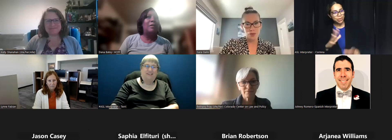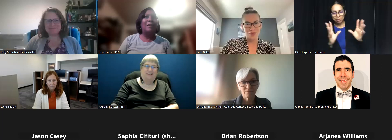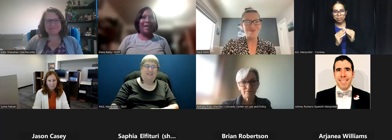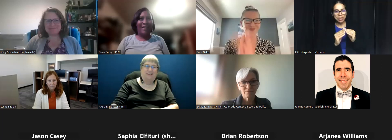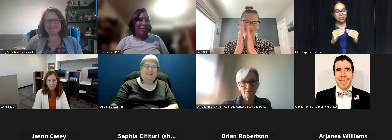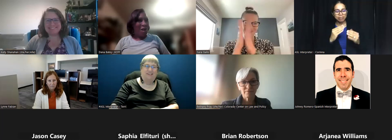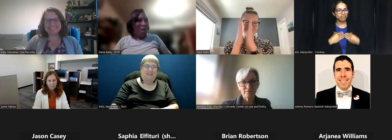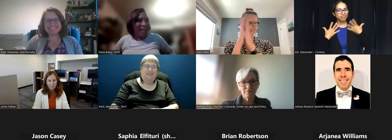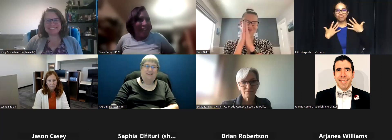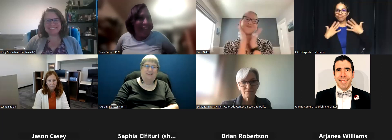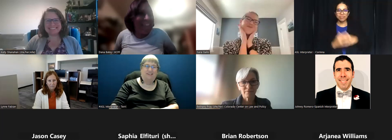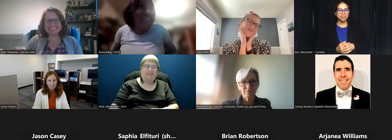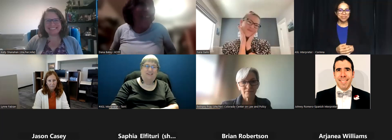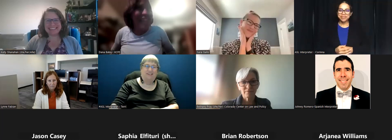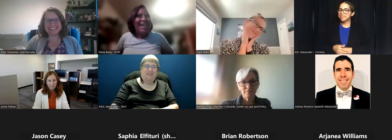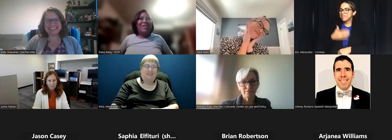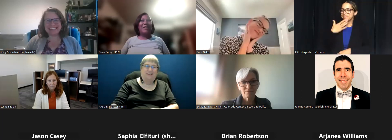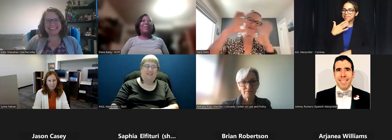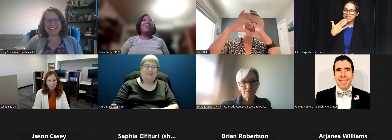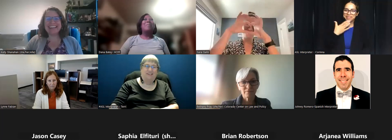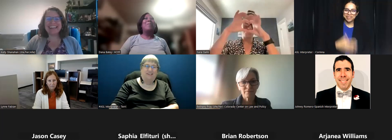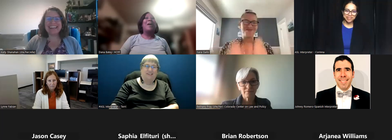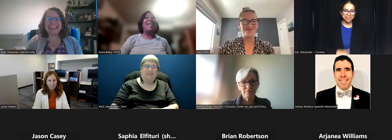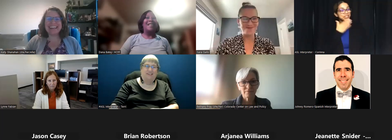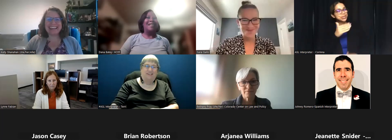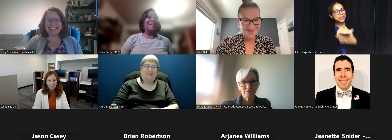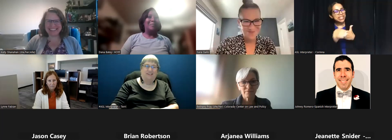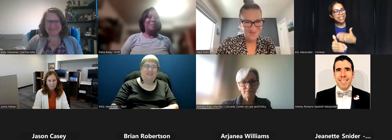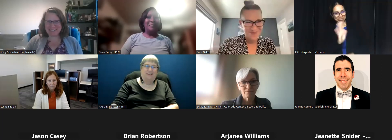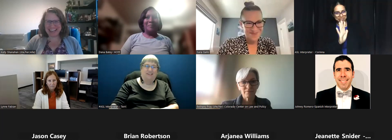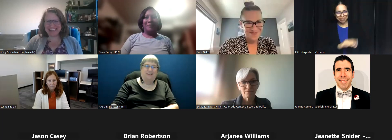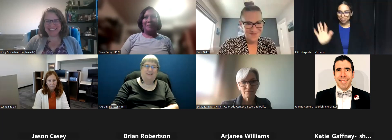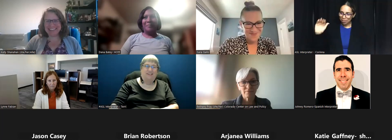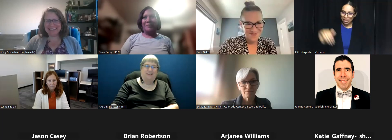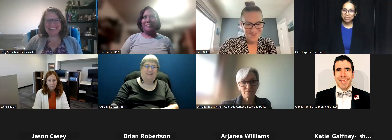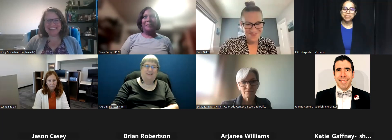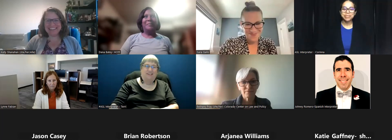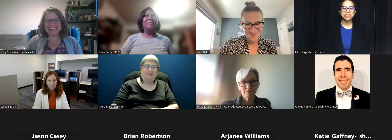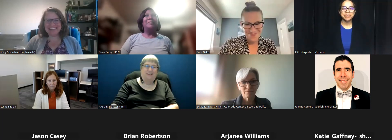my heart. I'm good. Have a great weekend. You too. Bye-bye. Bye.